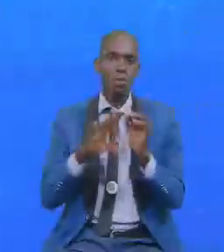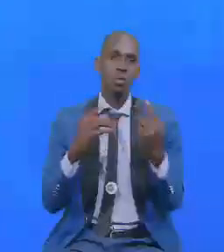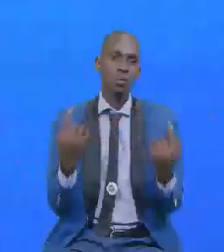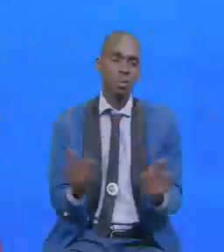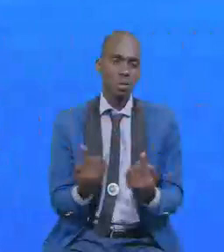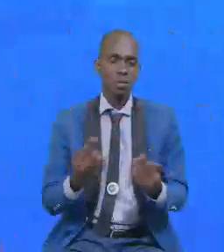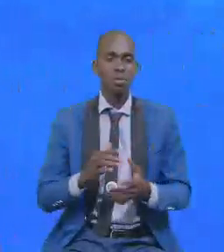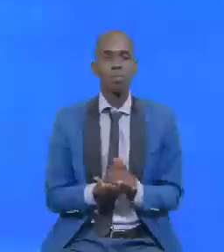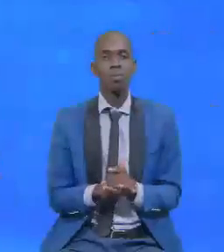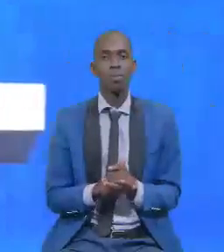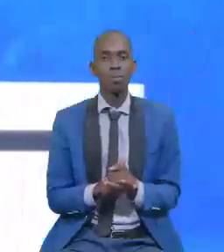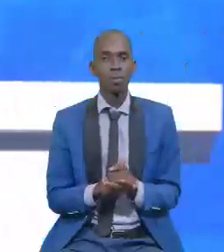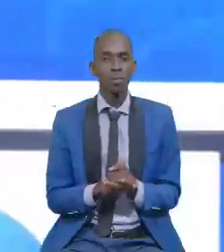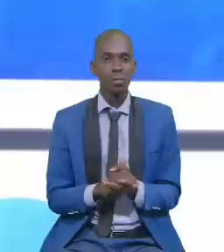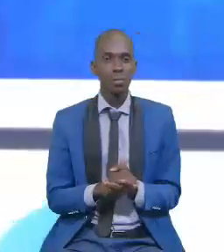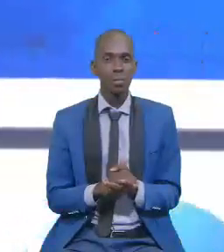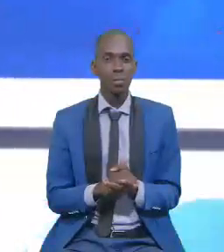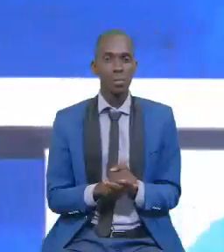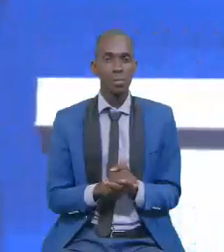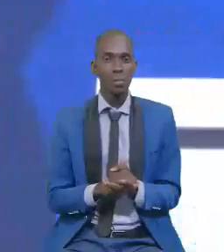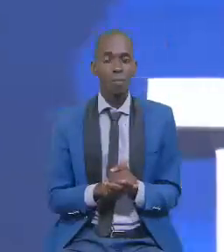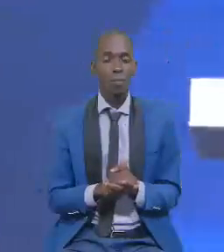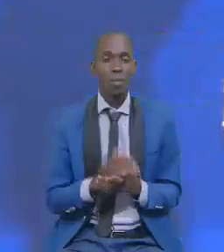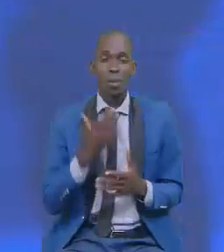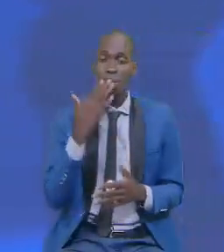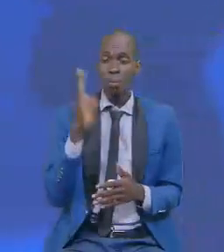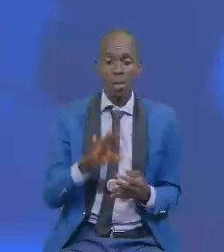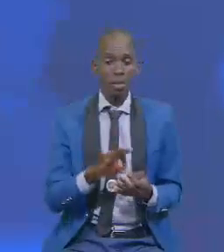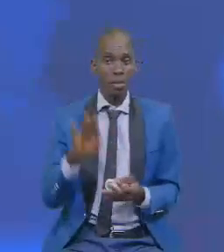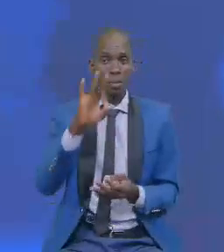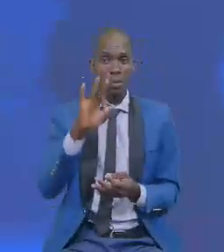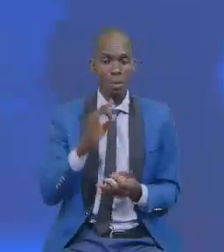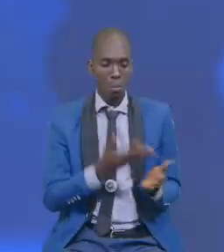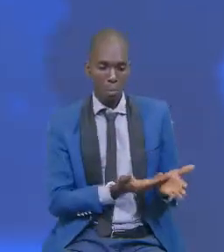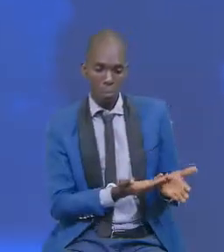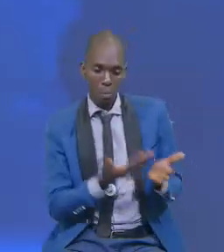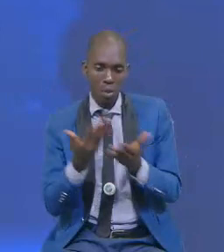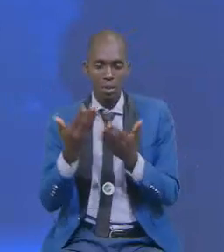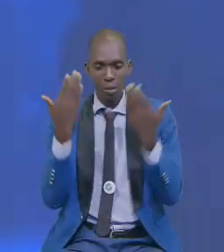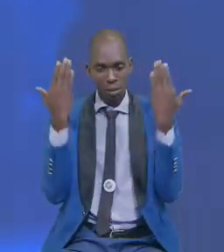Evil spirits carry darkness with them.